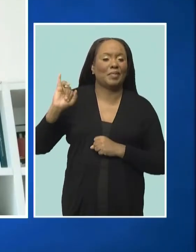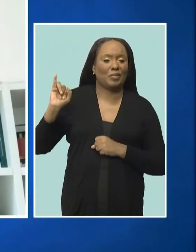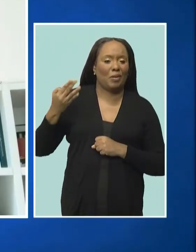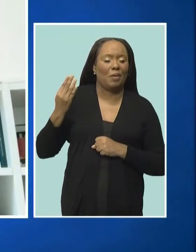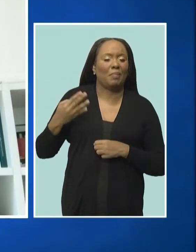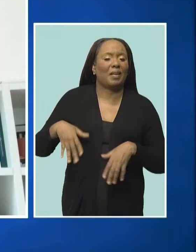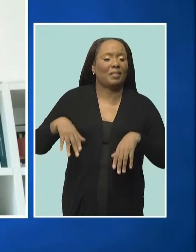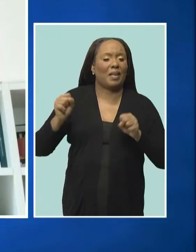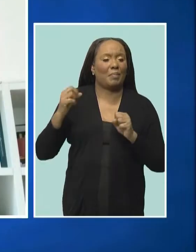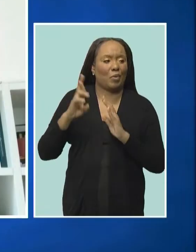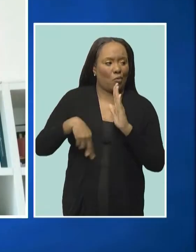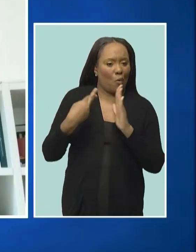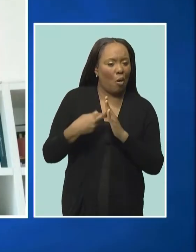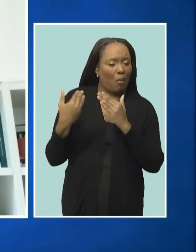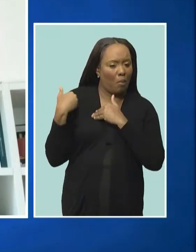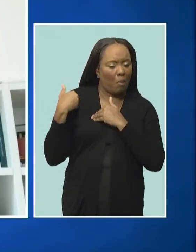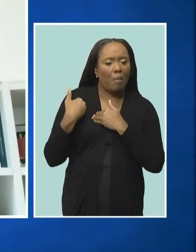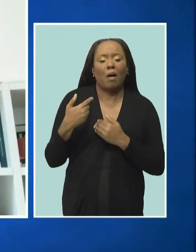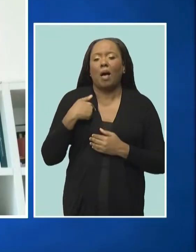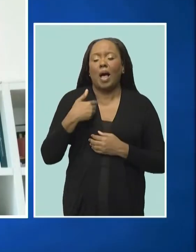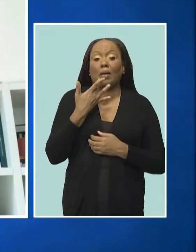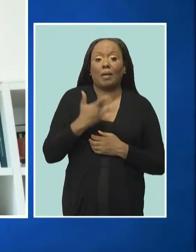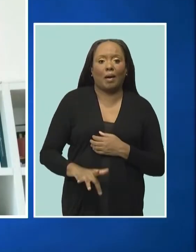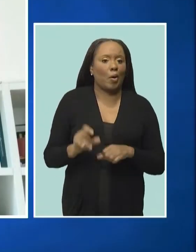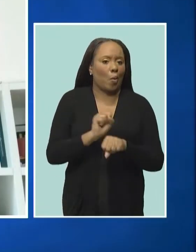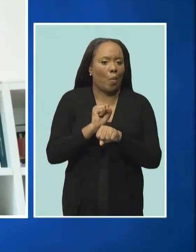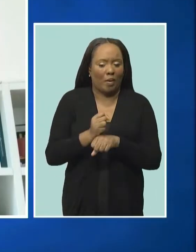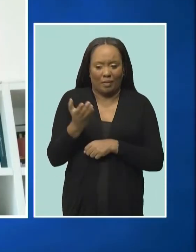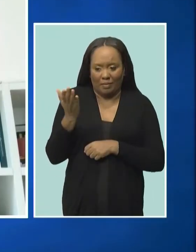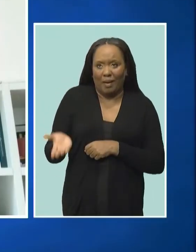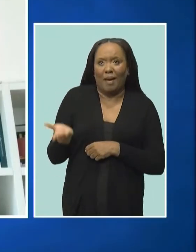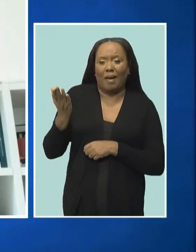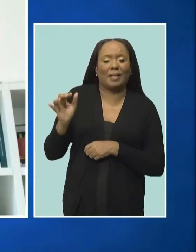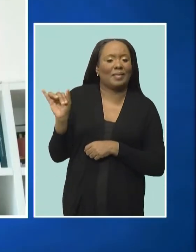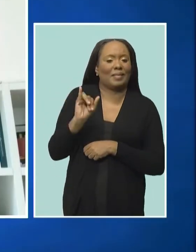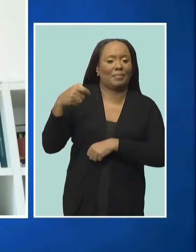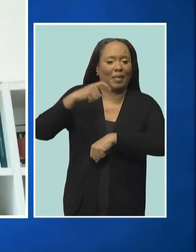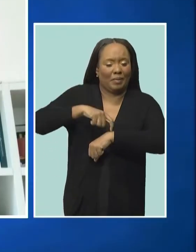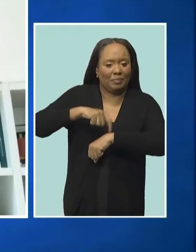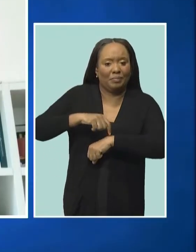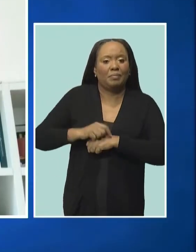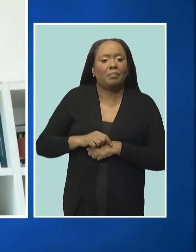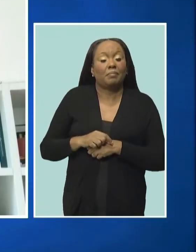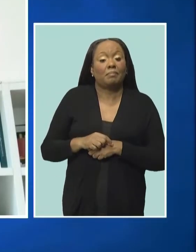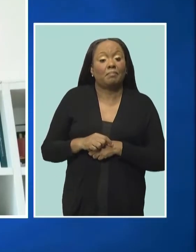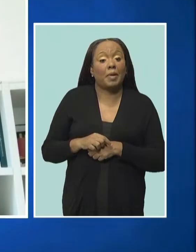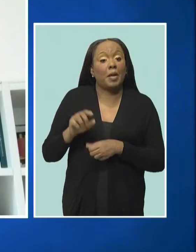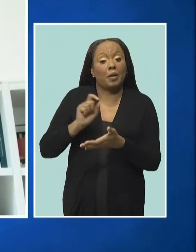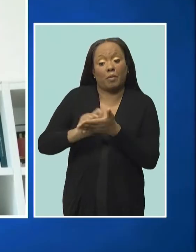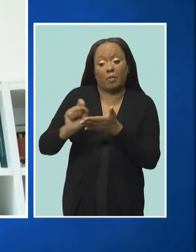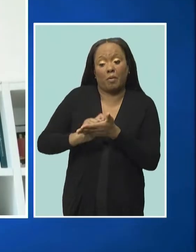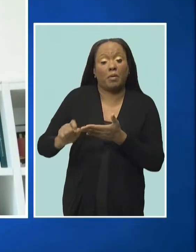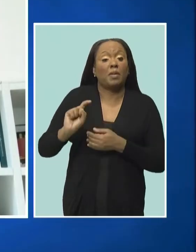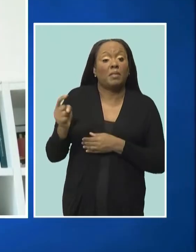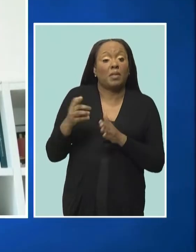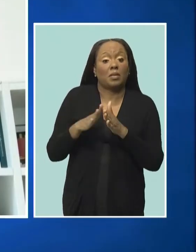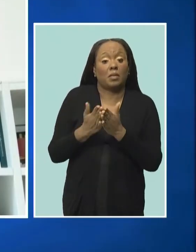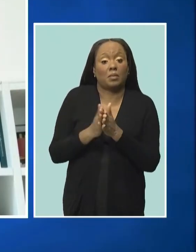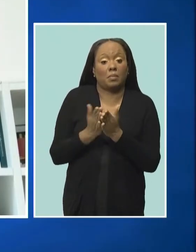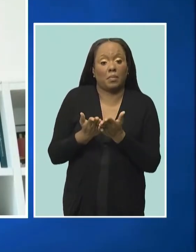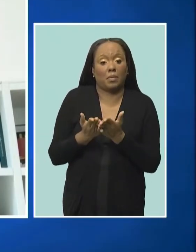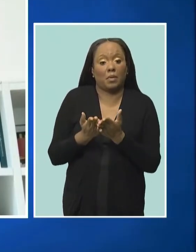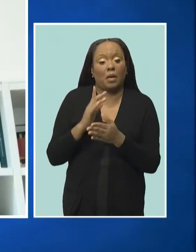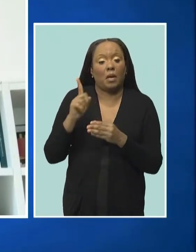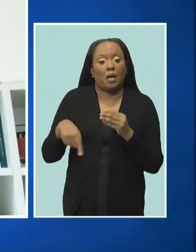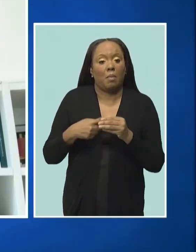I was fortunate to have been working there at the time, and that was essentially when he wrote the first book on politics, which to me is